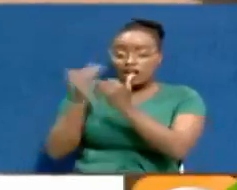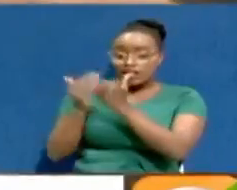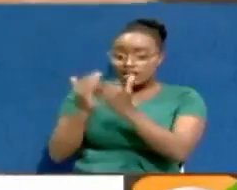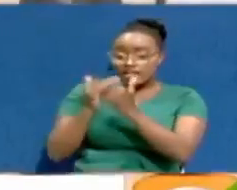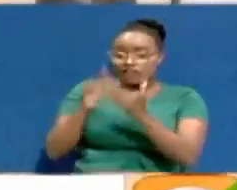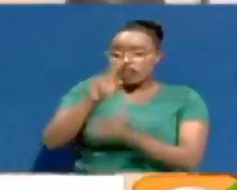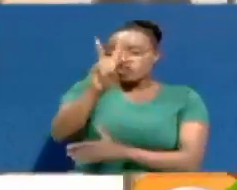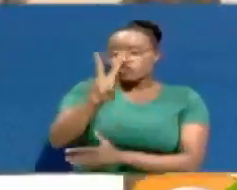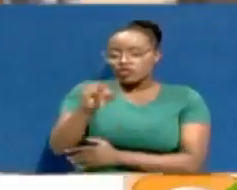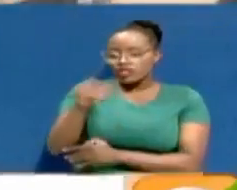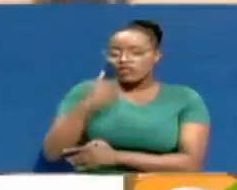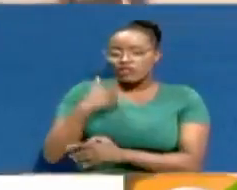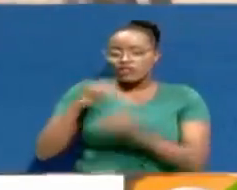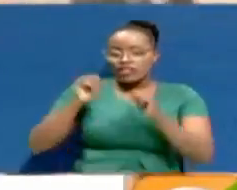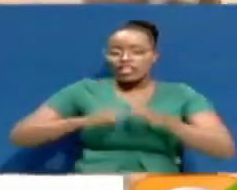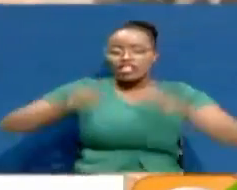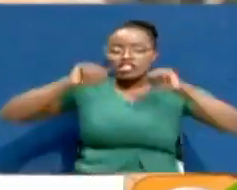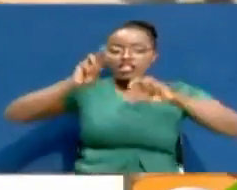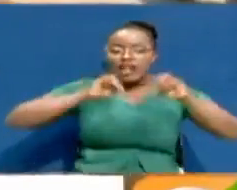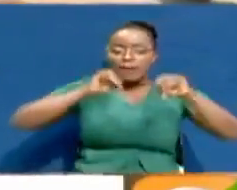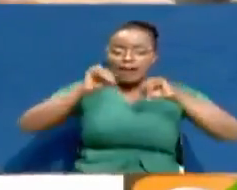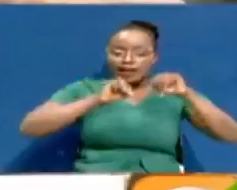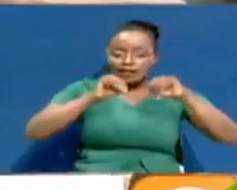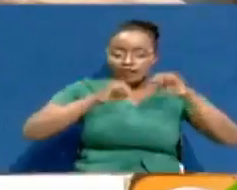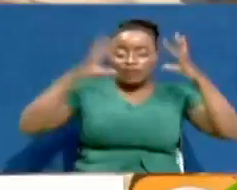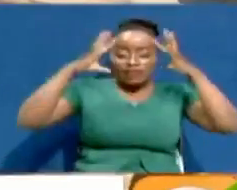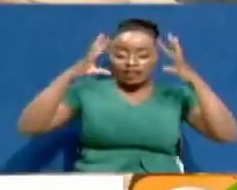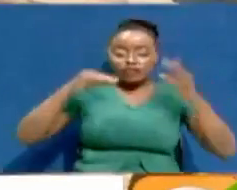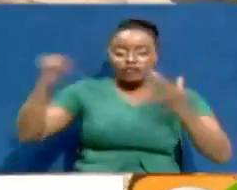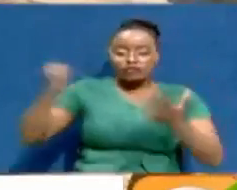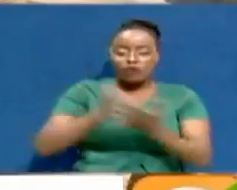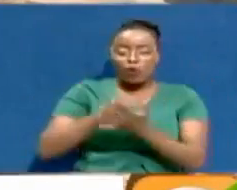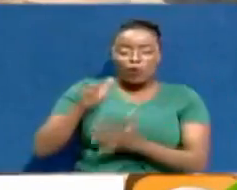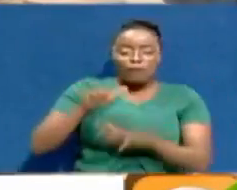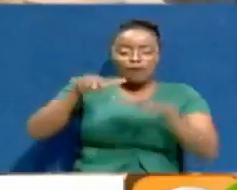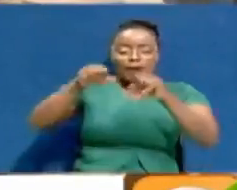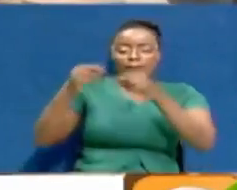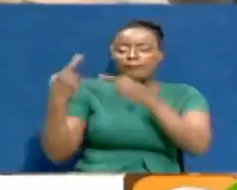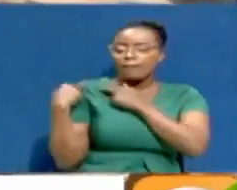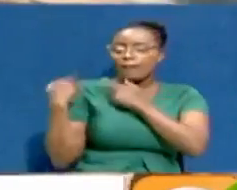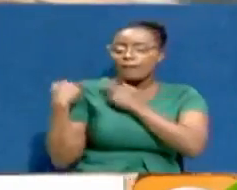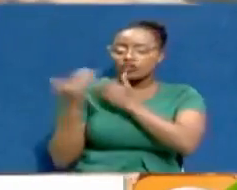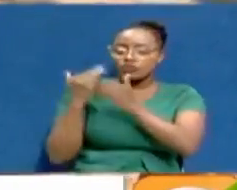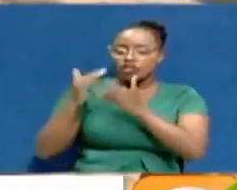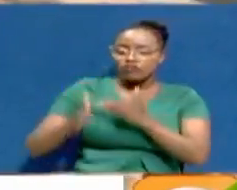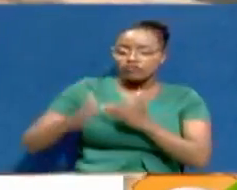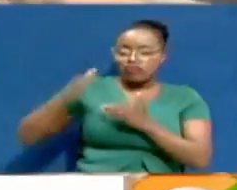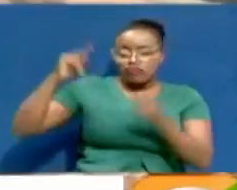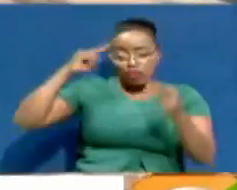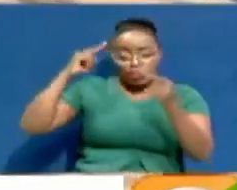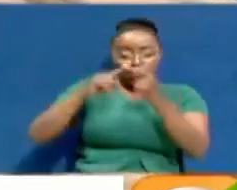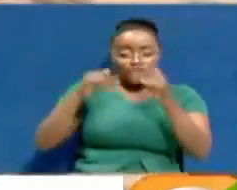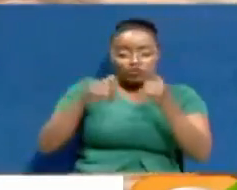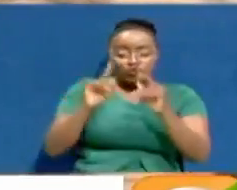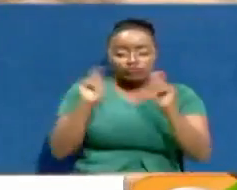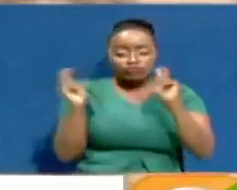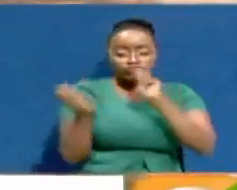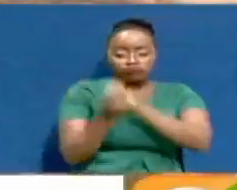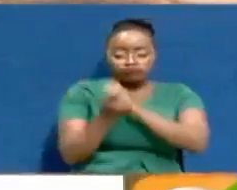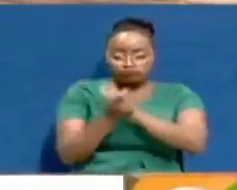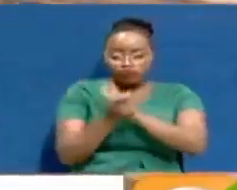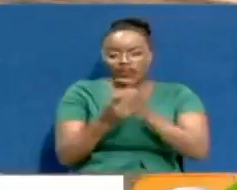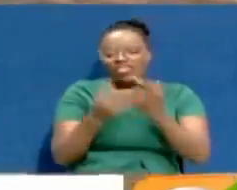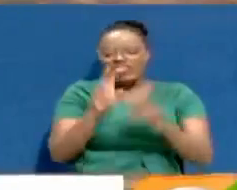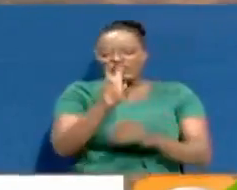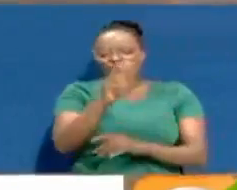keepers. 2 are in senior management. The decision to have women take charge of the calves was a deliberate attempt to change